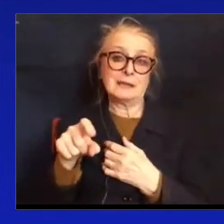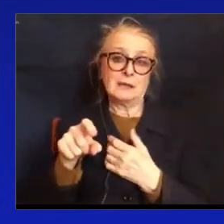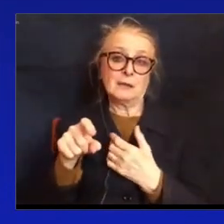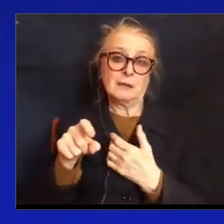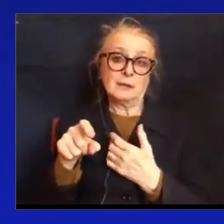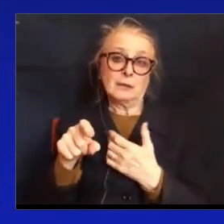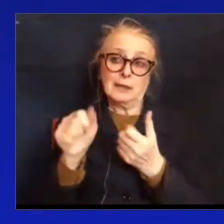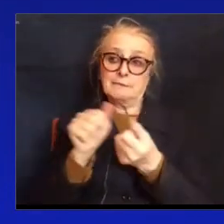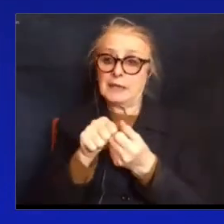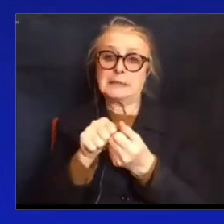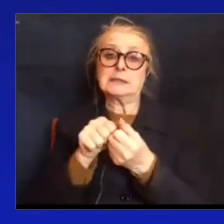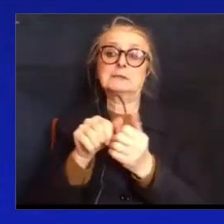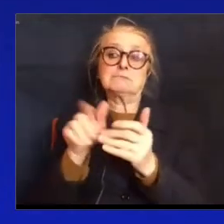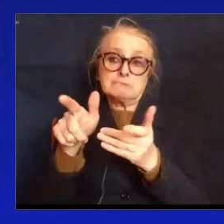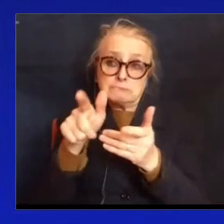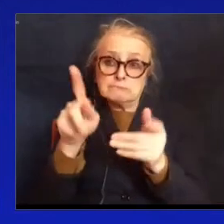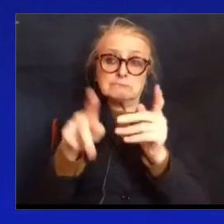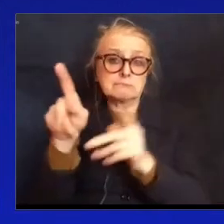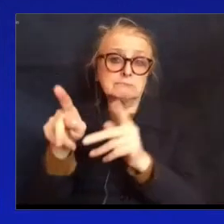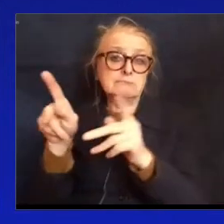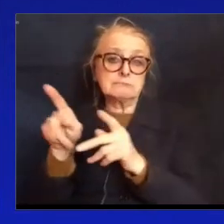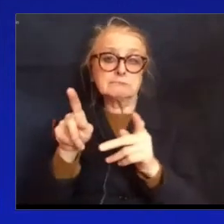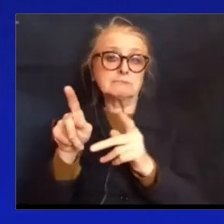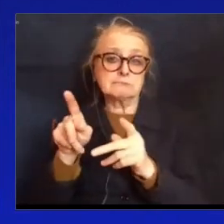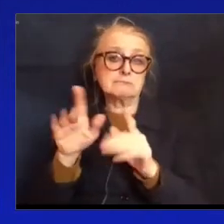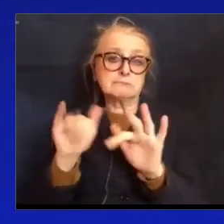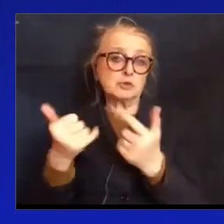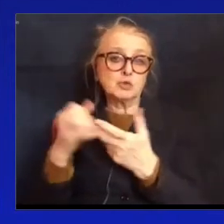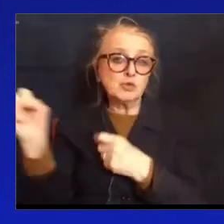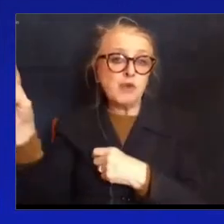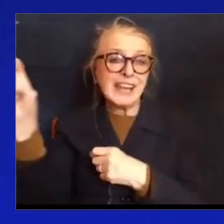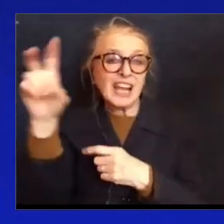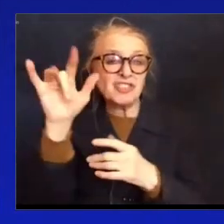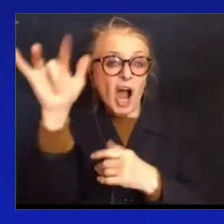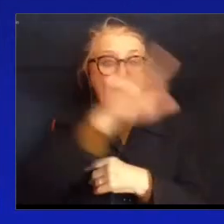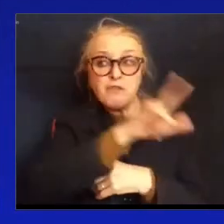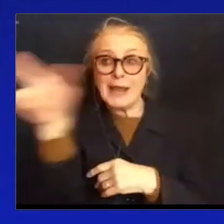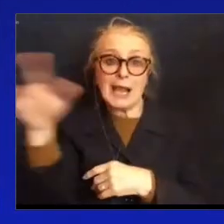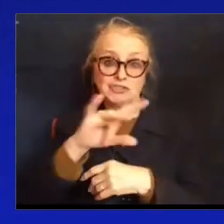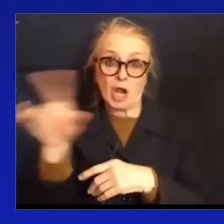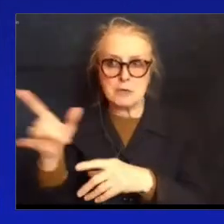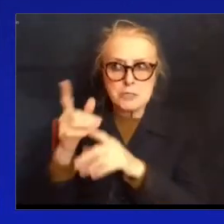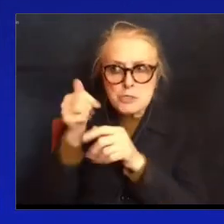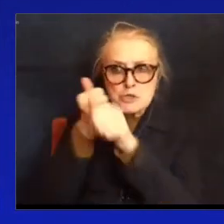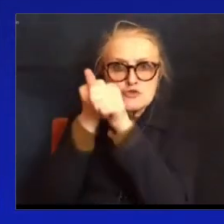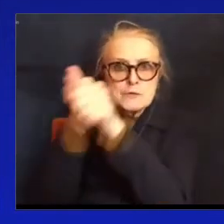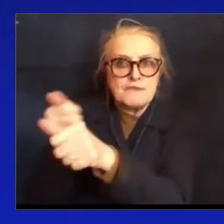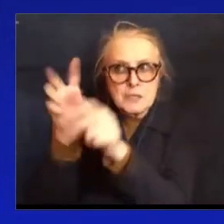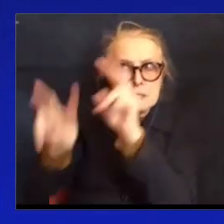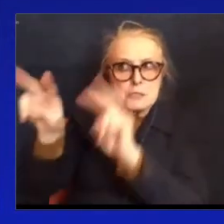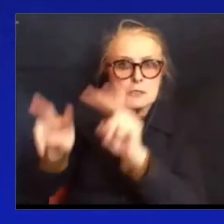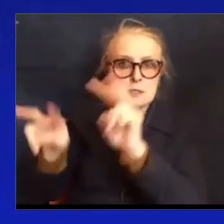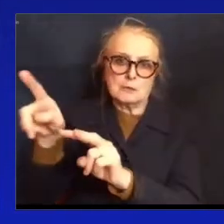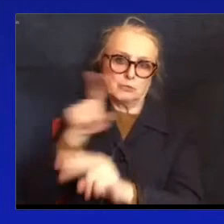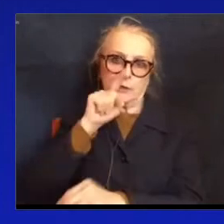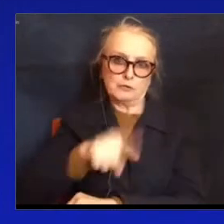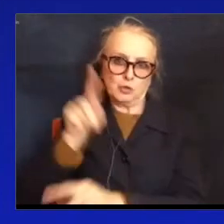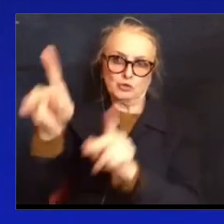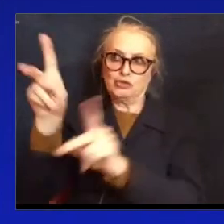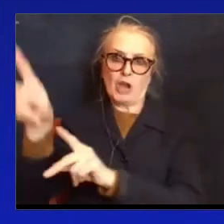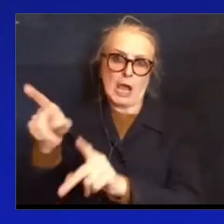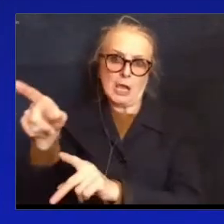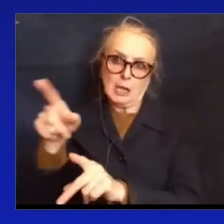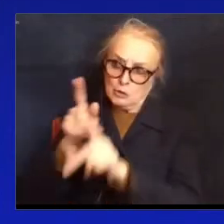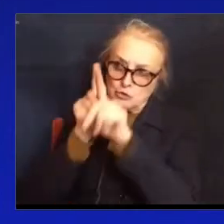us to make sure that those people are receiving the priority follow-up. Thanks, Dr. Etches. Can you just, is